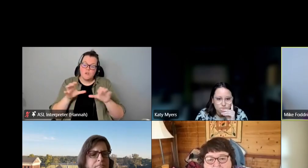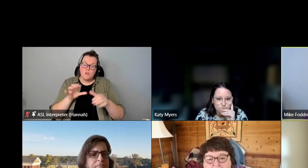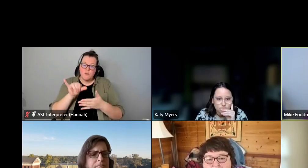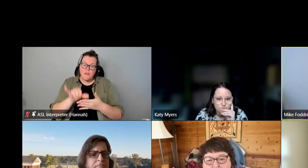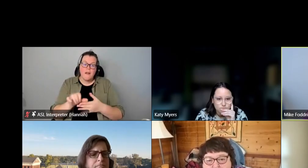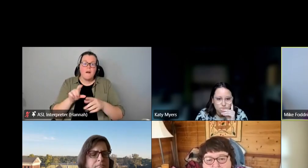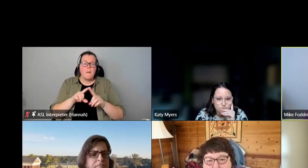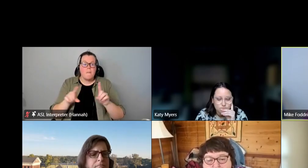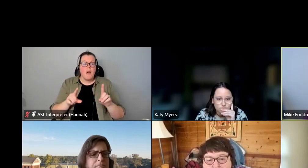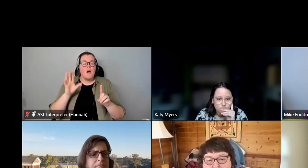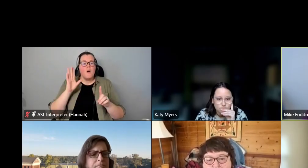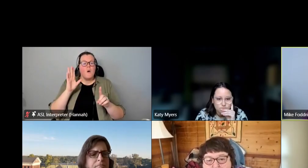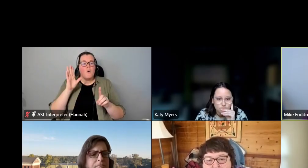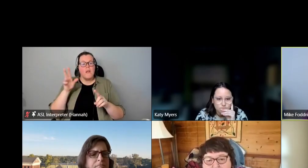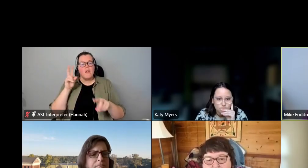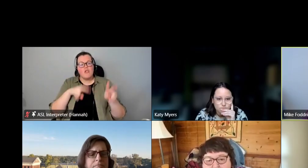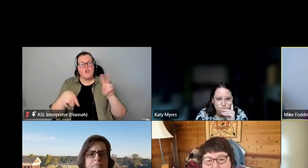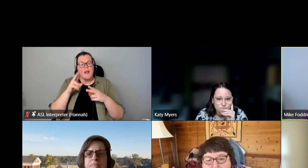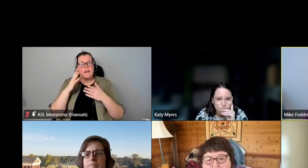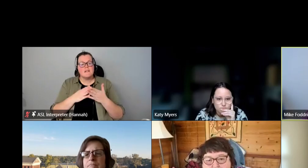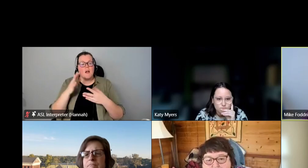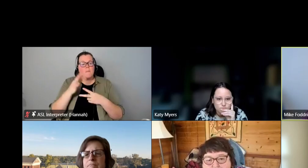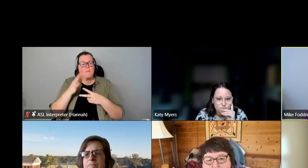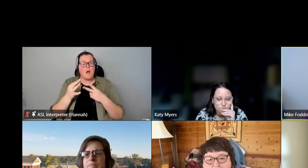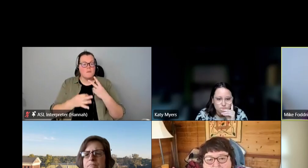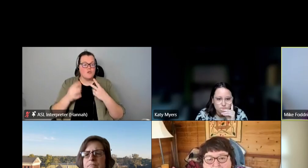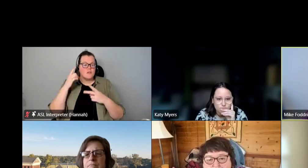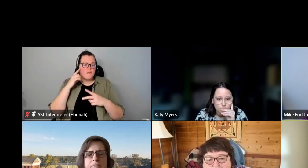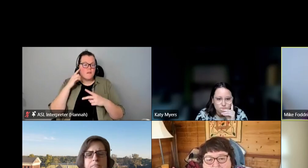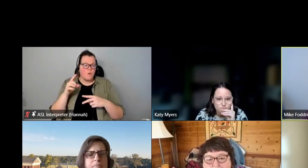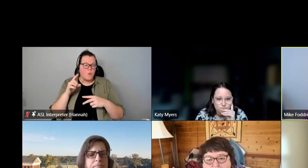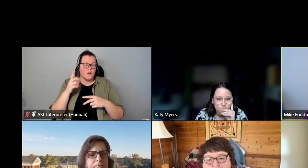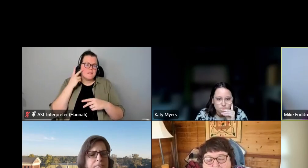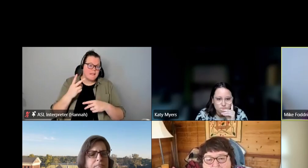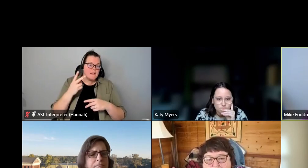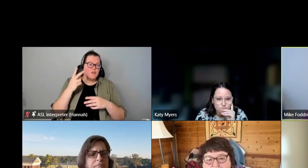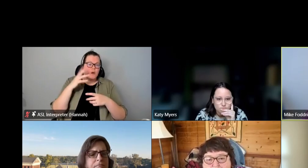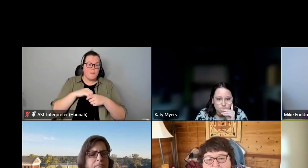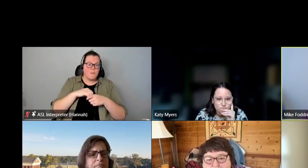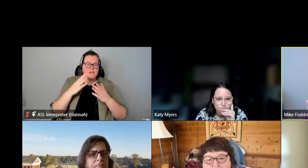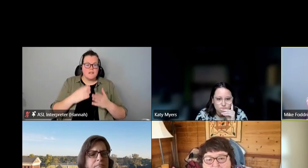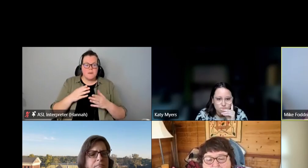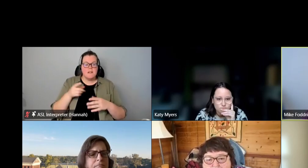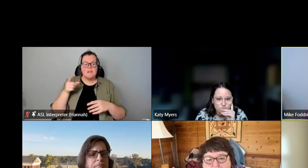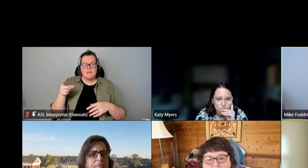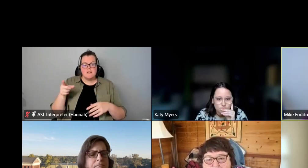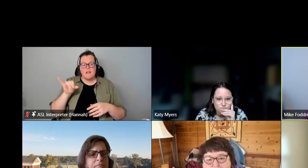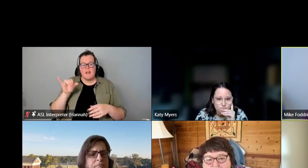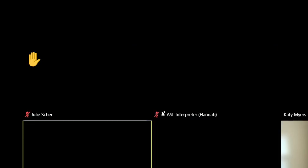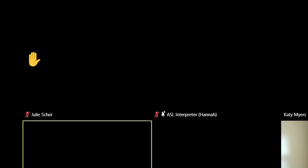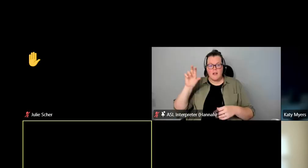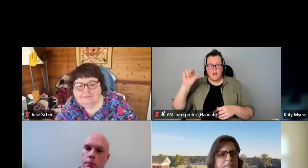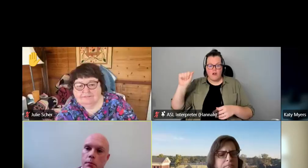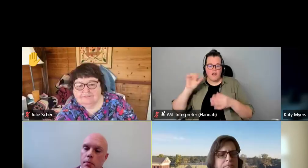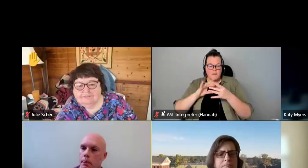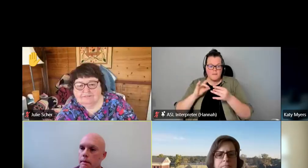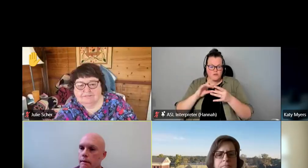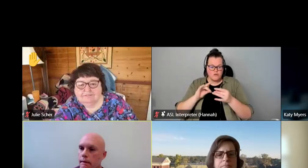will look into some of the options and such for viewing participants and all of that, as Sierra had suggested a few minutes